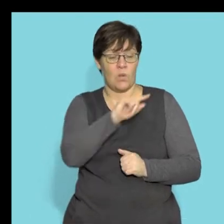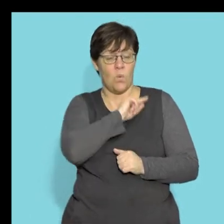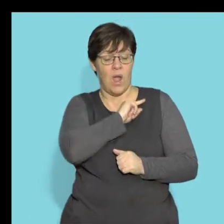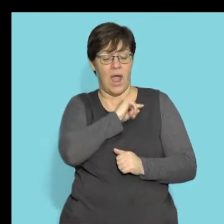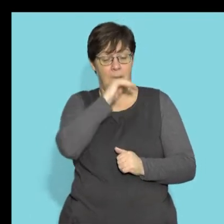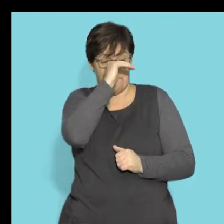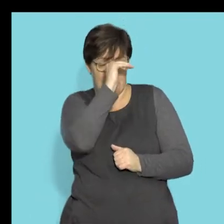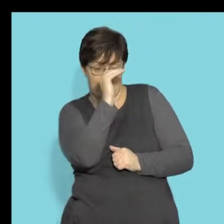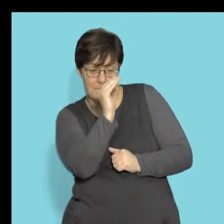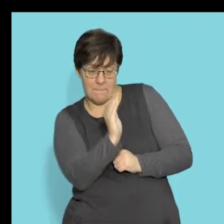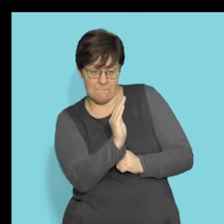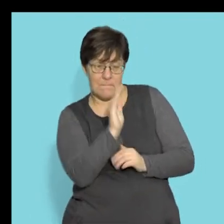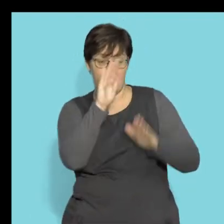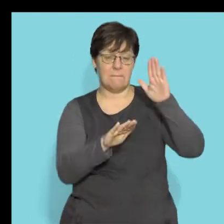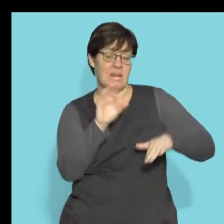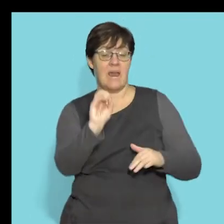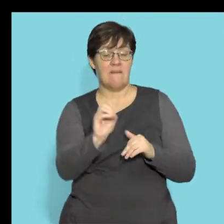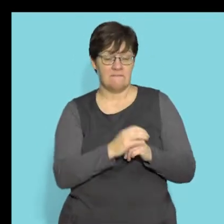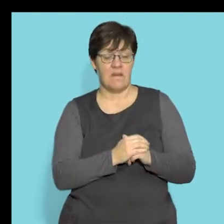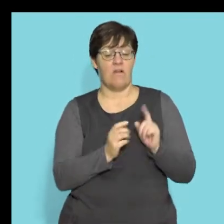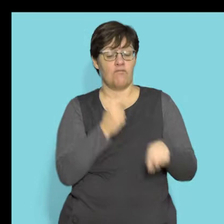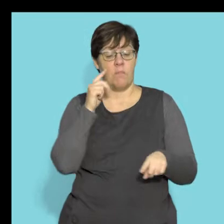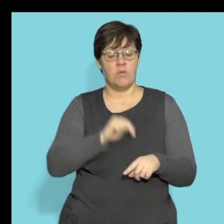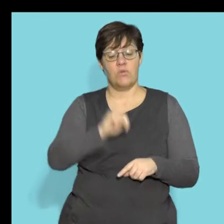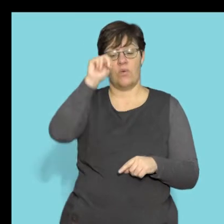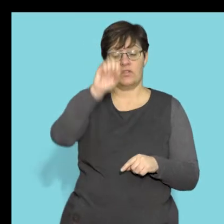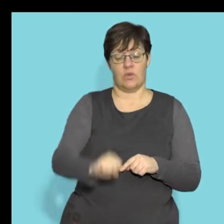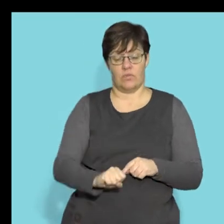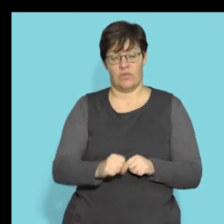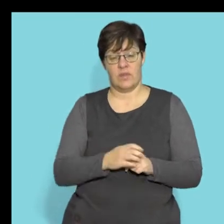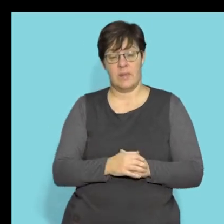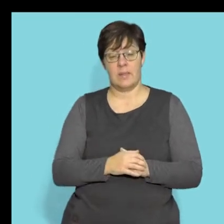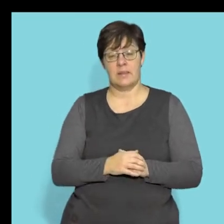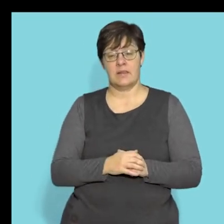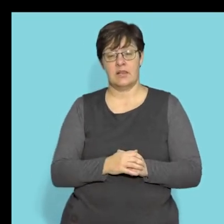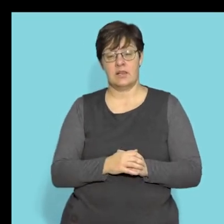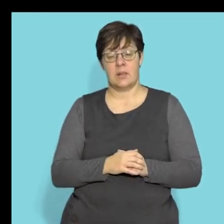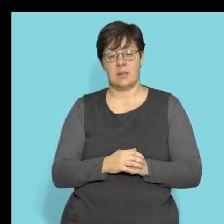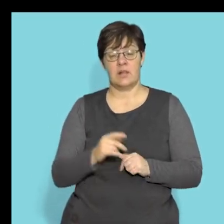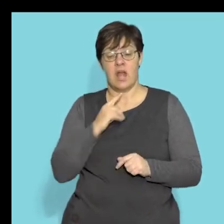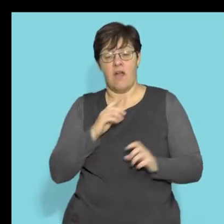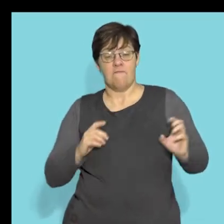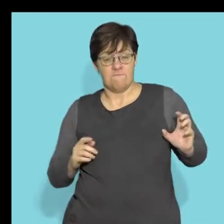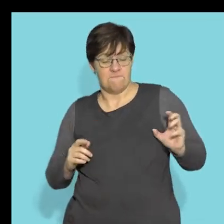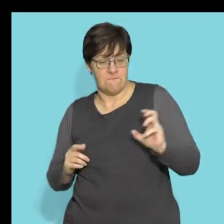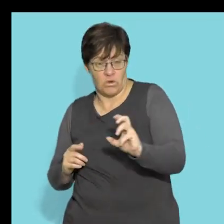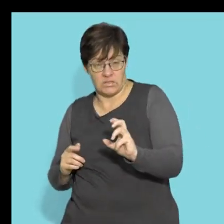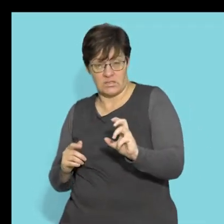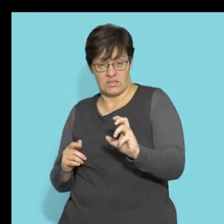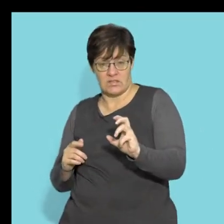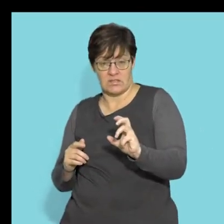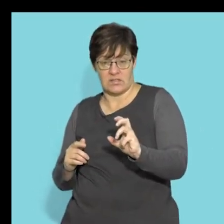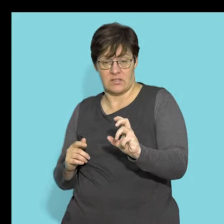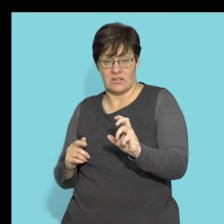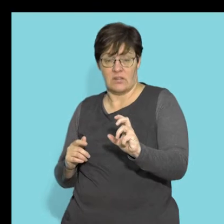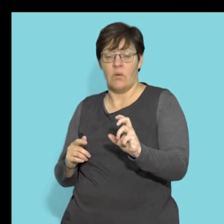And as you might guess, because of that bend in the field line pattern, going from north to south, there's going to be